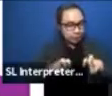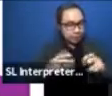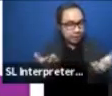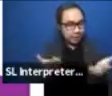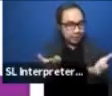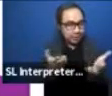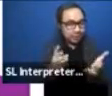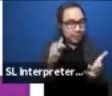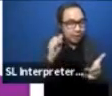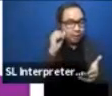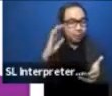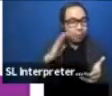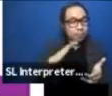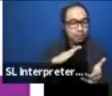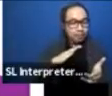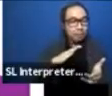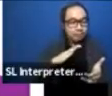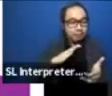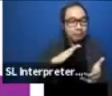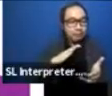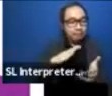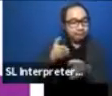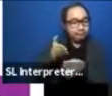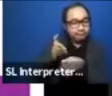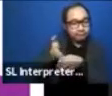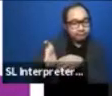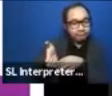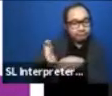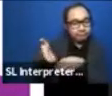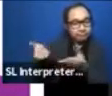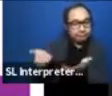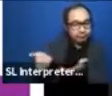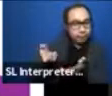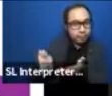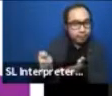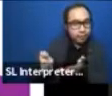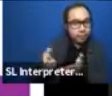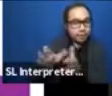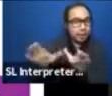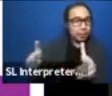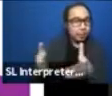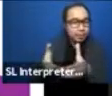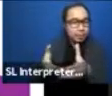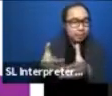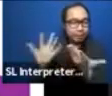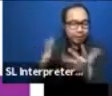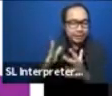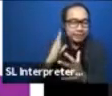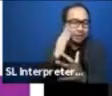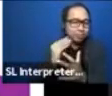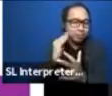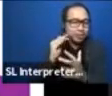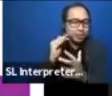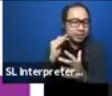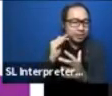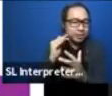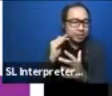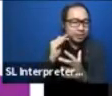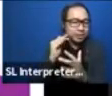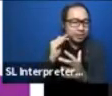who, you know, factor associated with sexual harassment. It's likely happen. It's